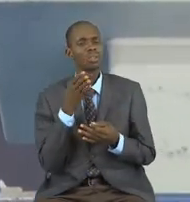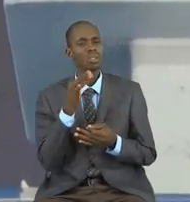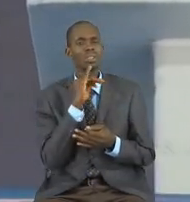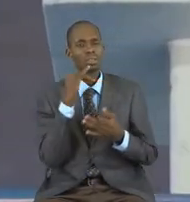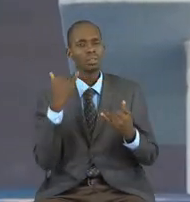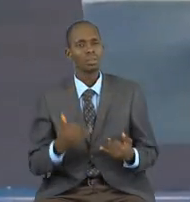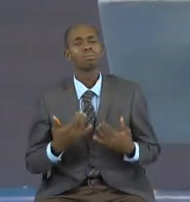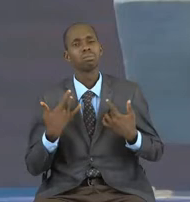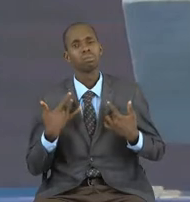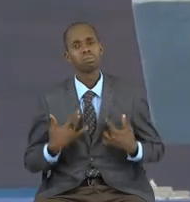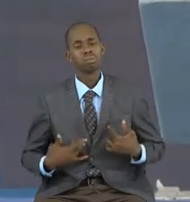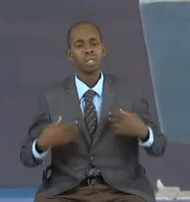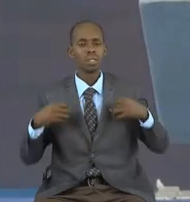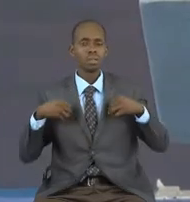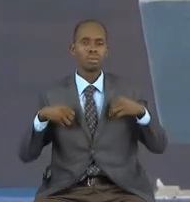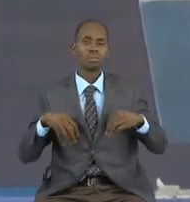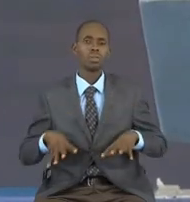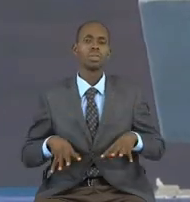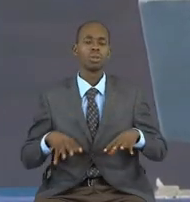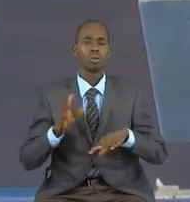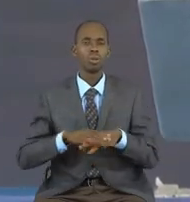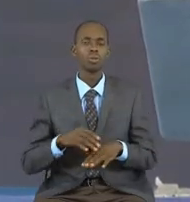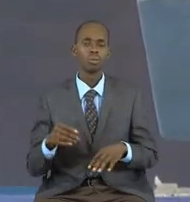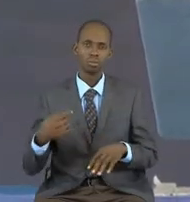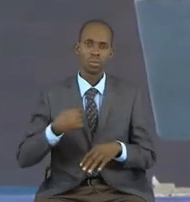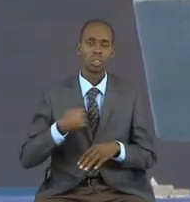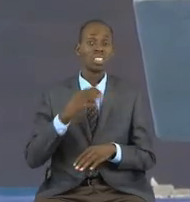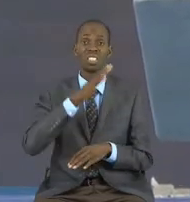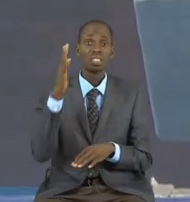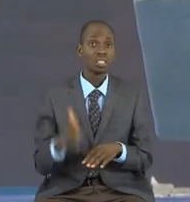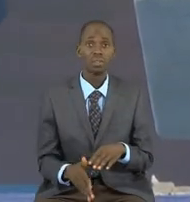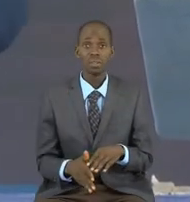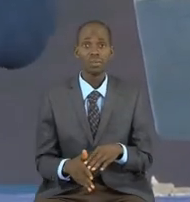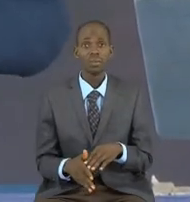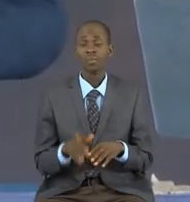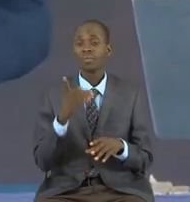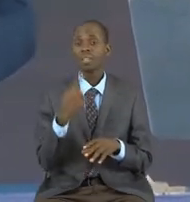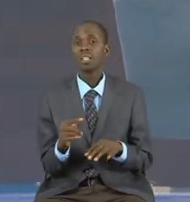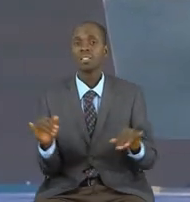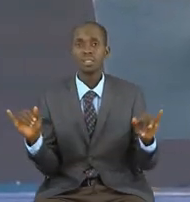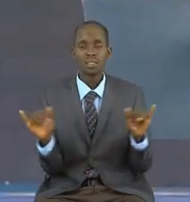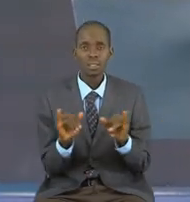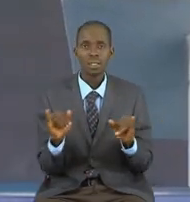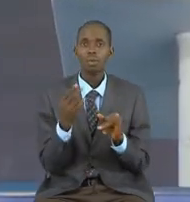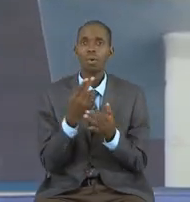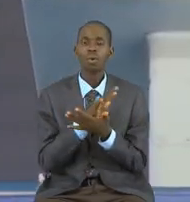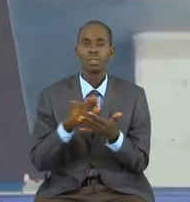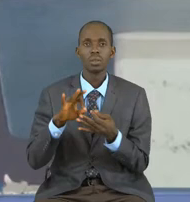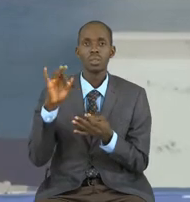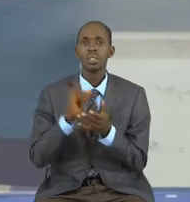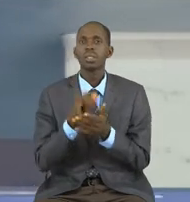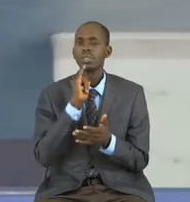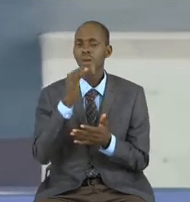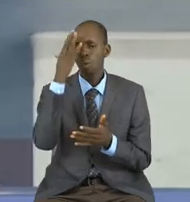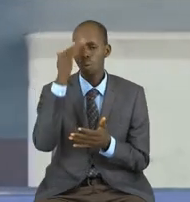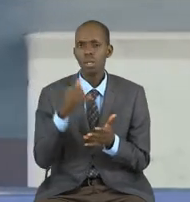brought depression on them. Never. The same Holy Ghost. That's why it's good to check up. What